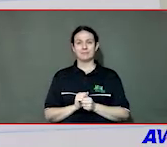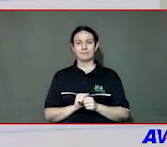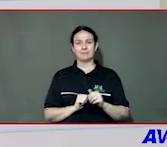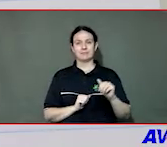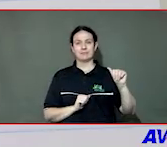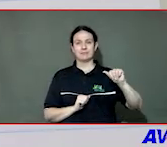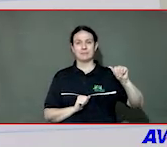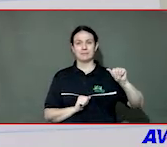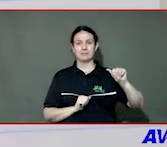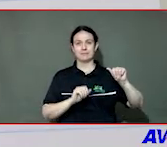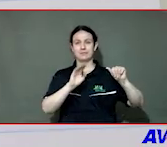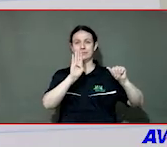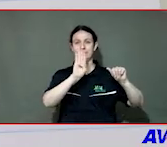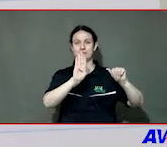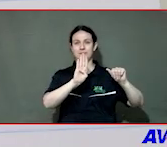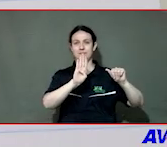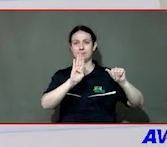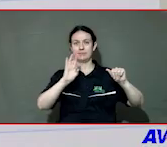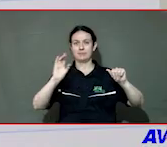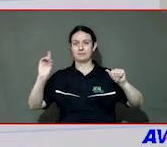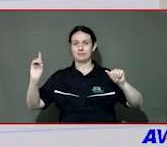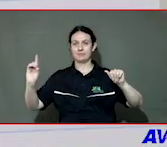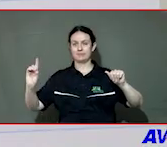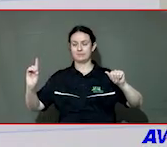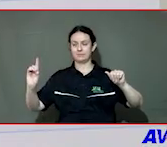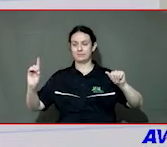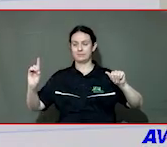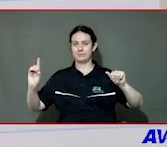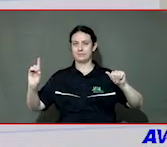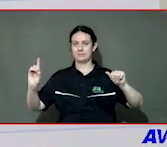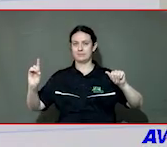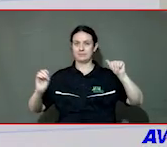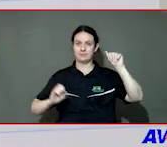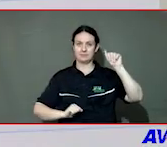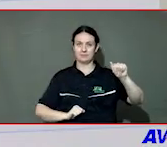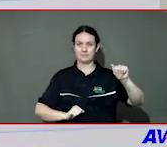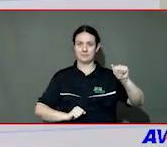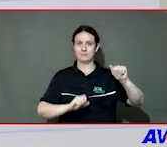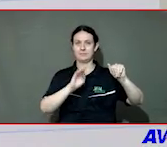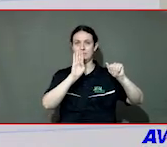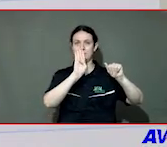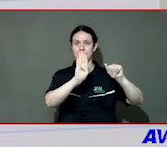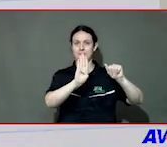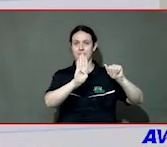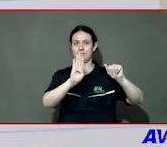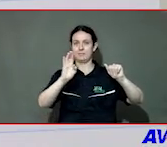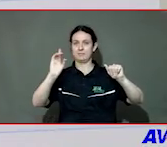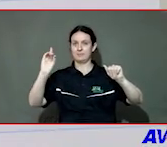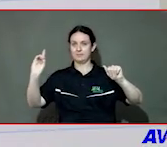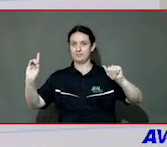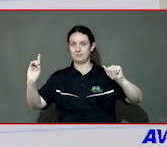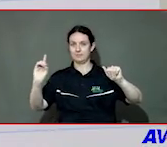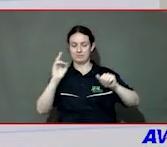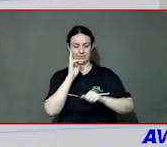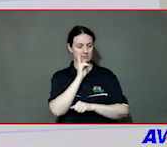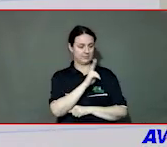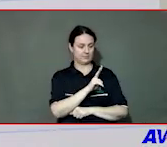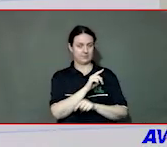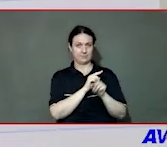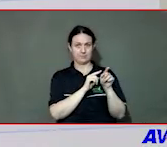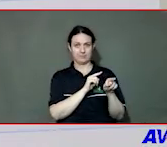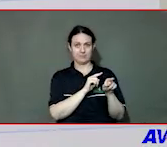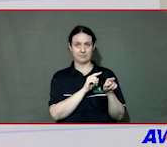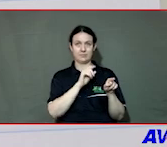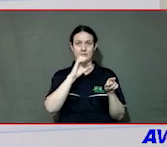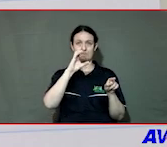A, B, and D. A, B, and D. Now you see A is a